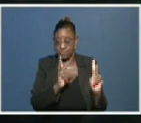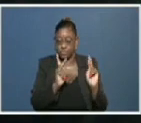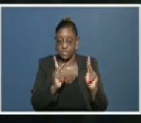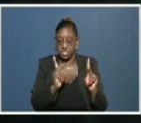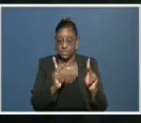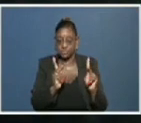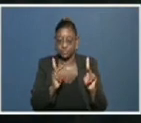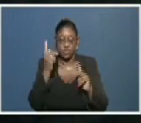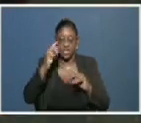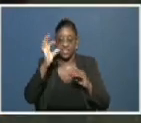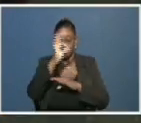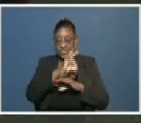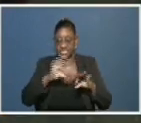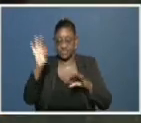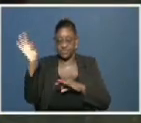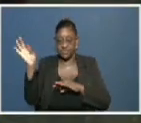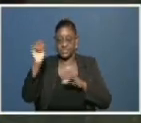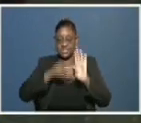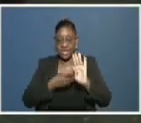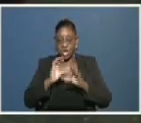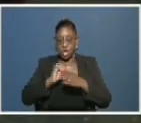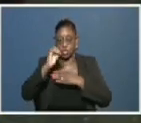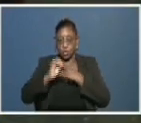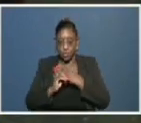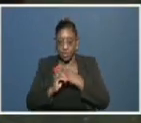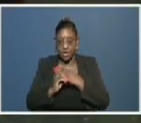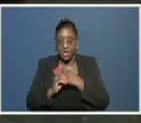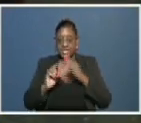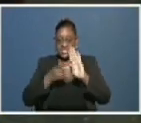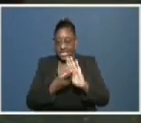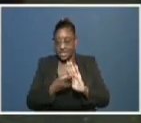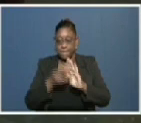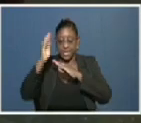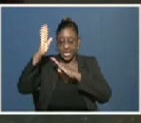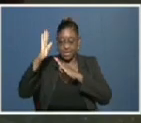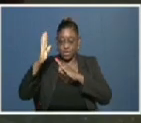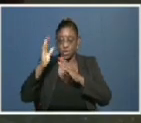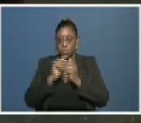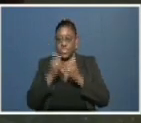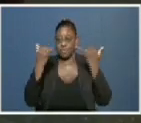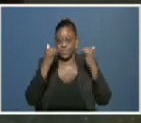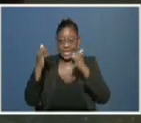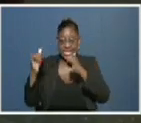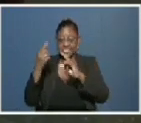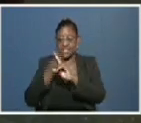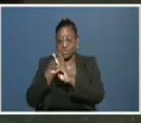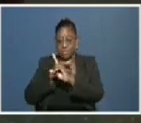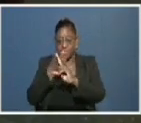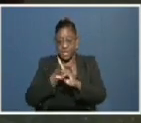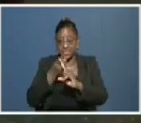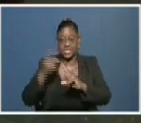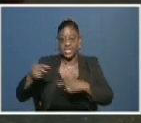Shakespeare in Paradise Festival that begins in October, kicking off a year of Bahamian theater with plays running monthly leading into the